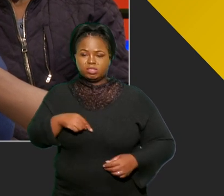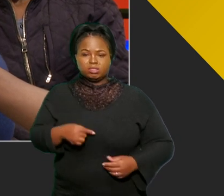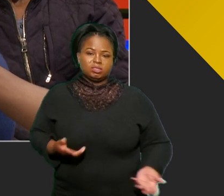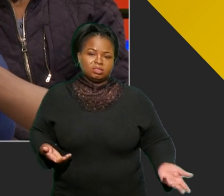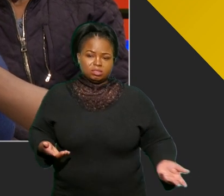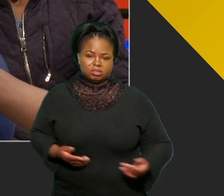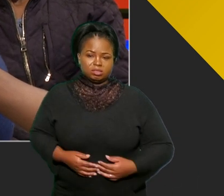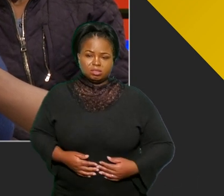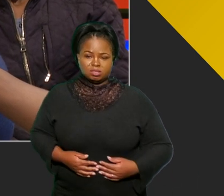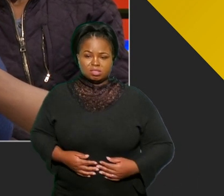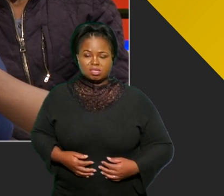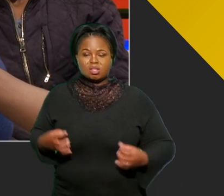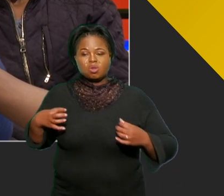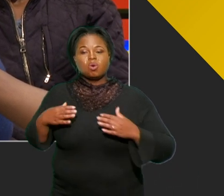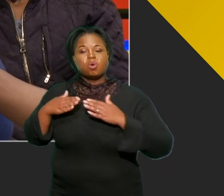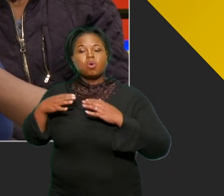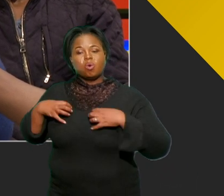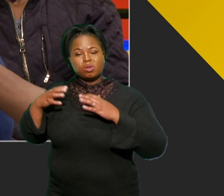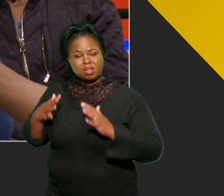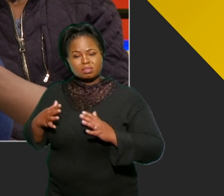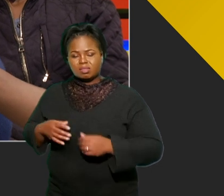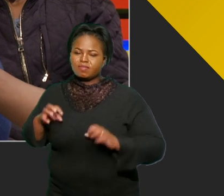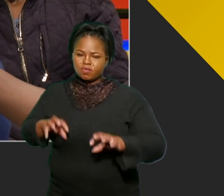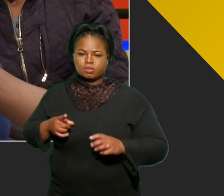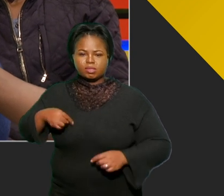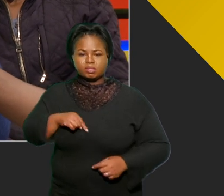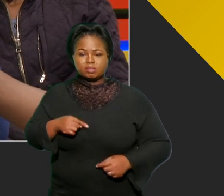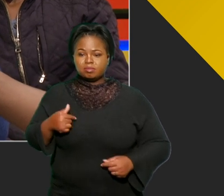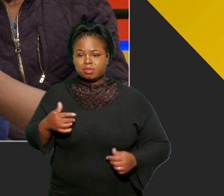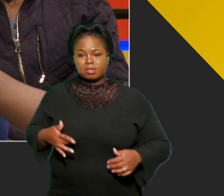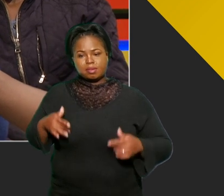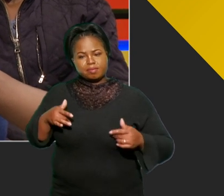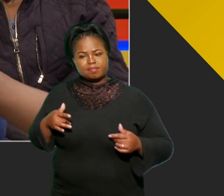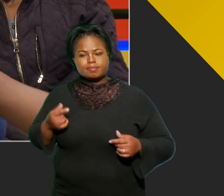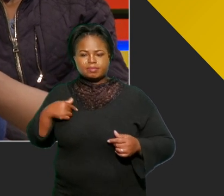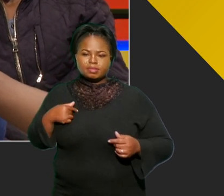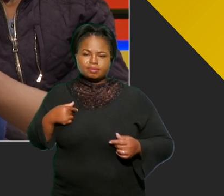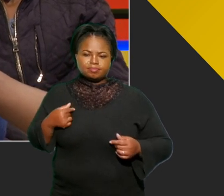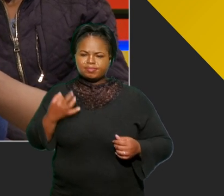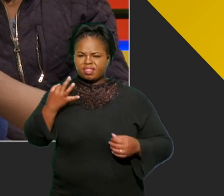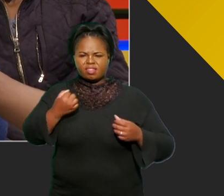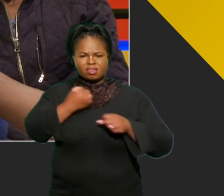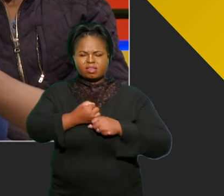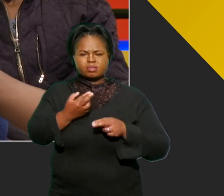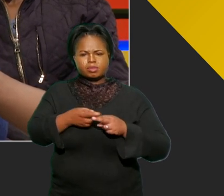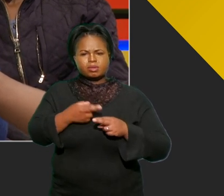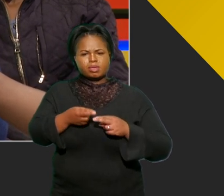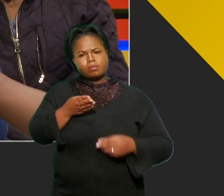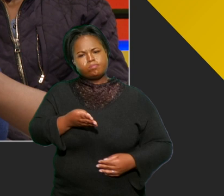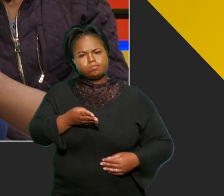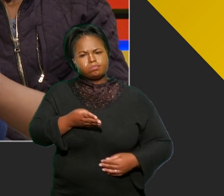one, but must end bar hotel too much. Cause mo kidula na kitseni enan kinal 3 years ke rent. Yeah.